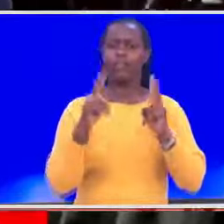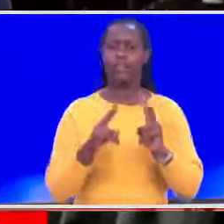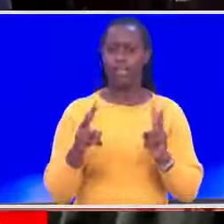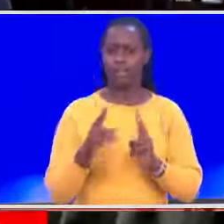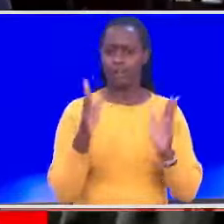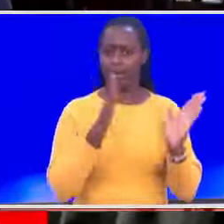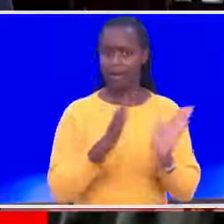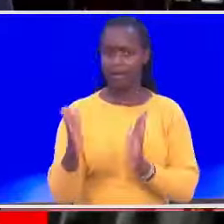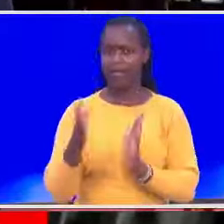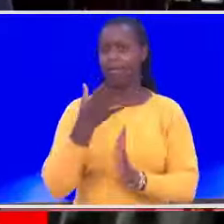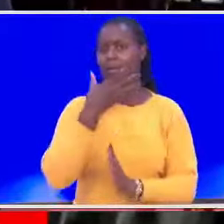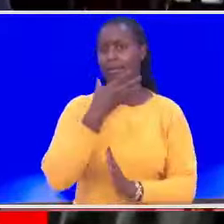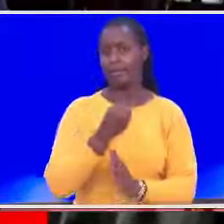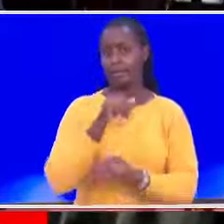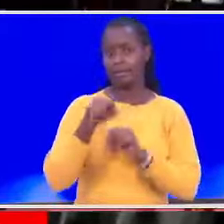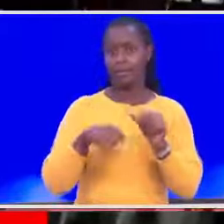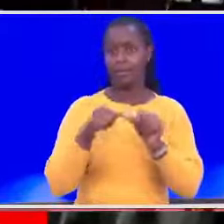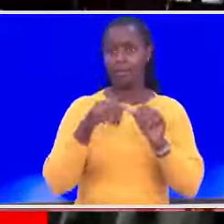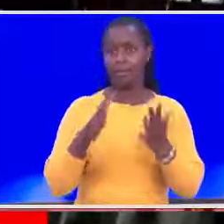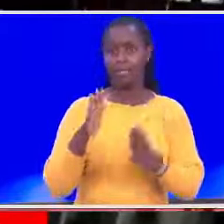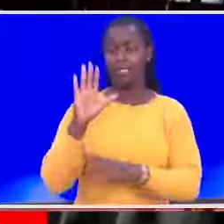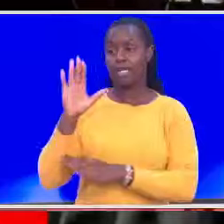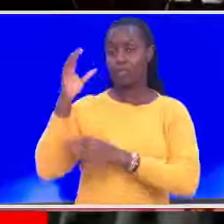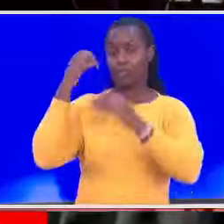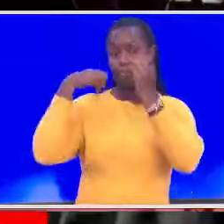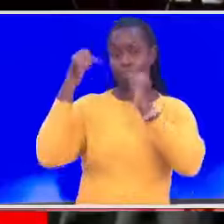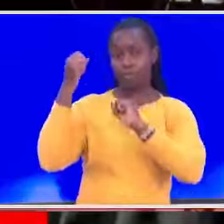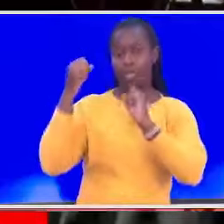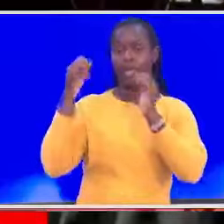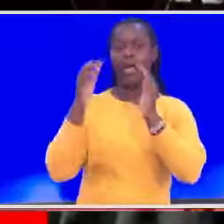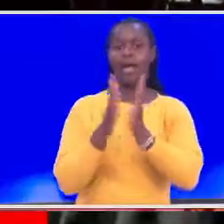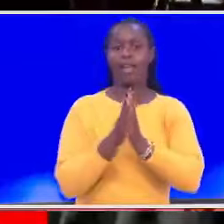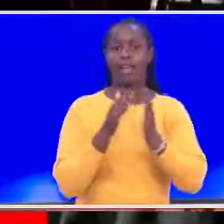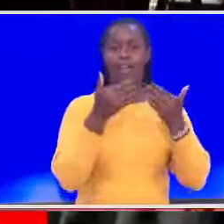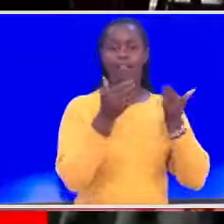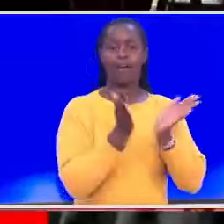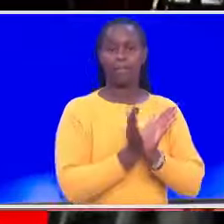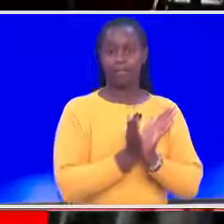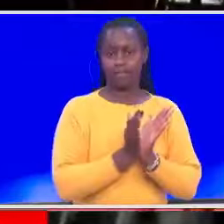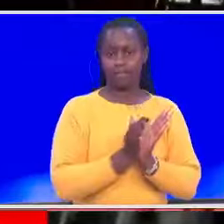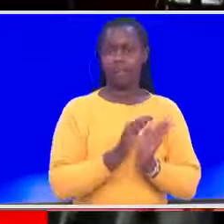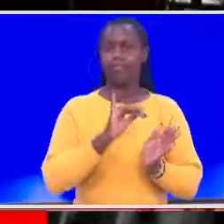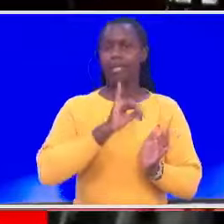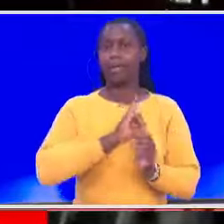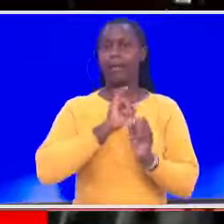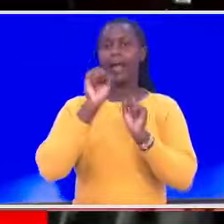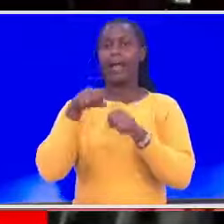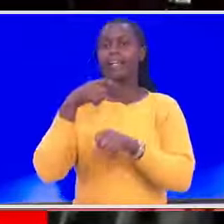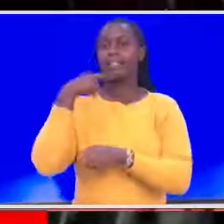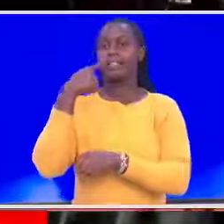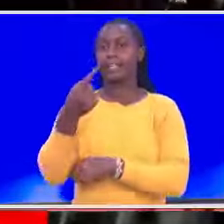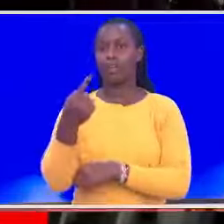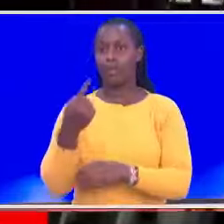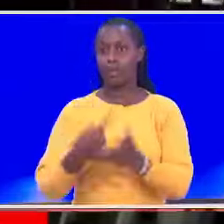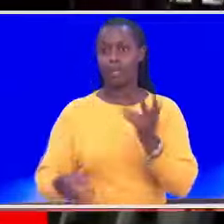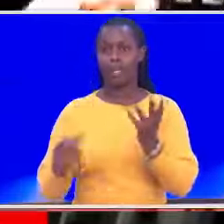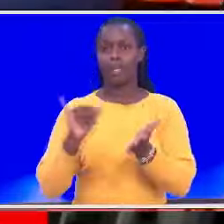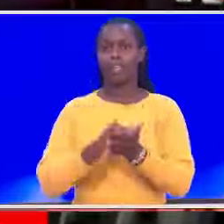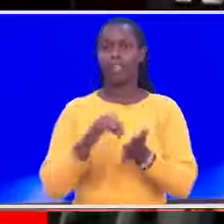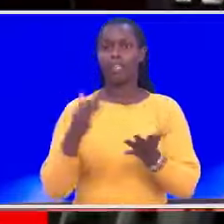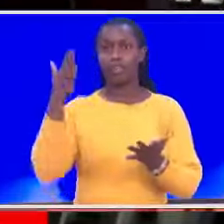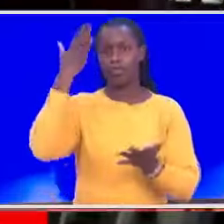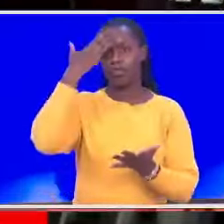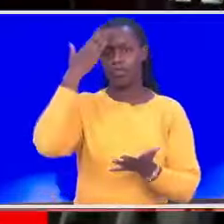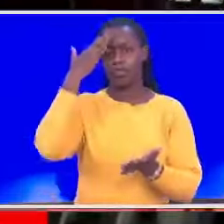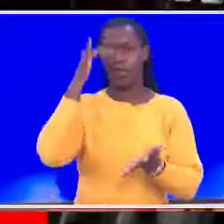his soldiers and his family. I can guarantee you right now, ule private mwenye